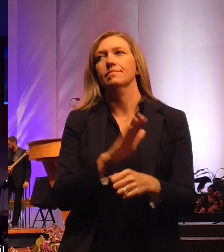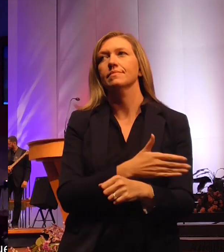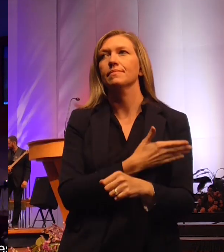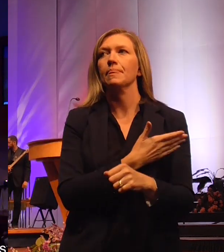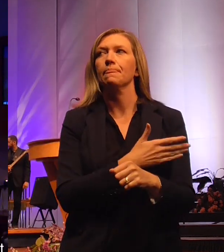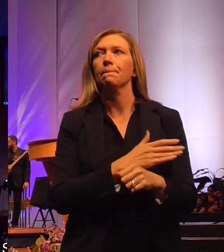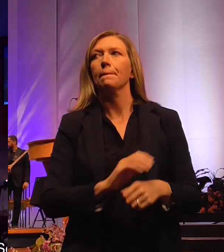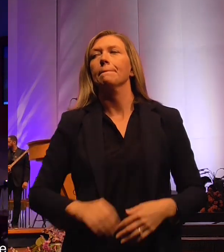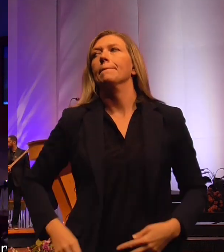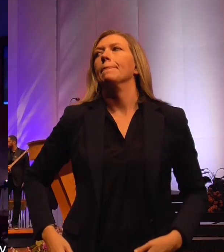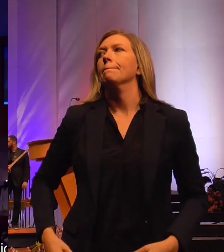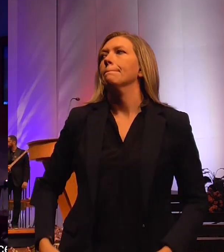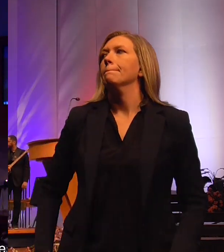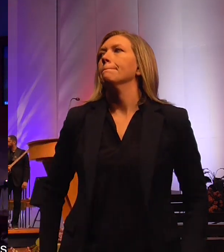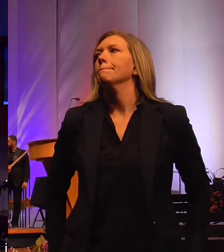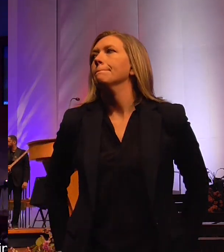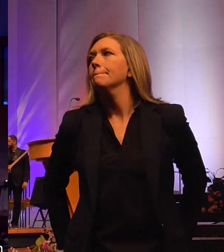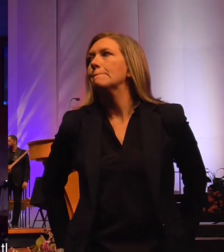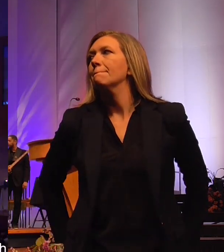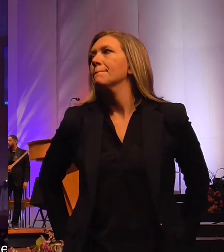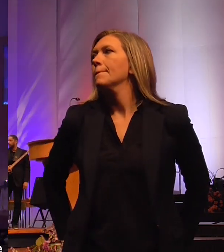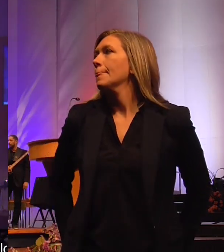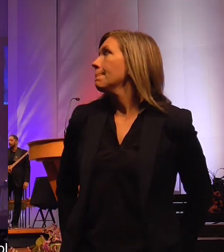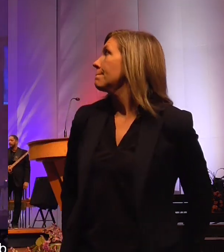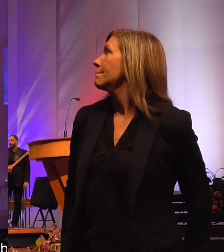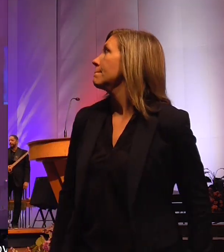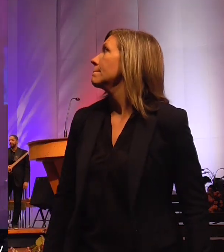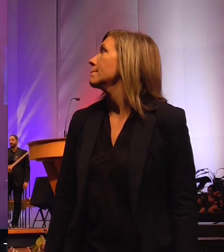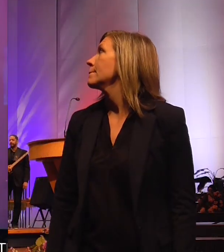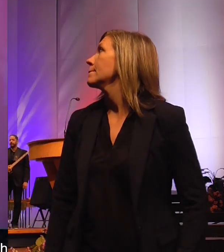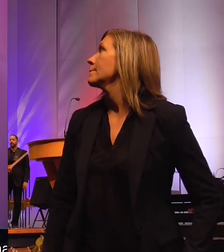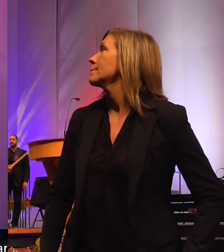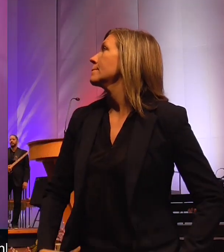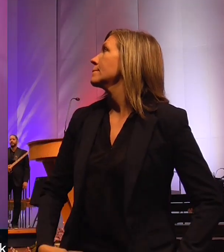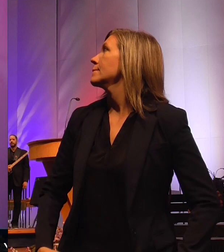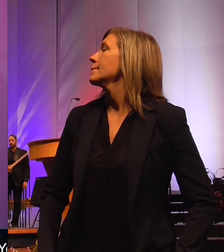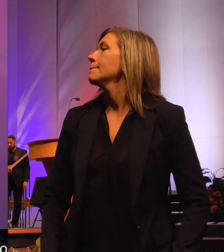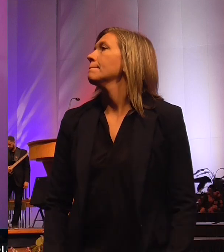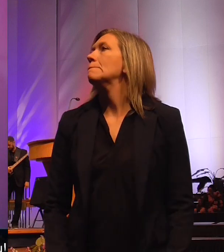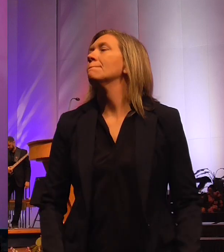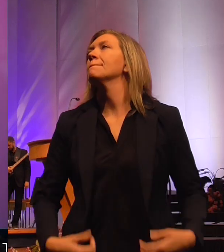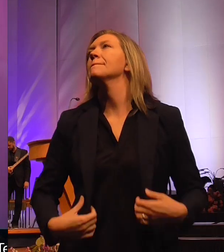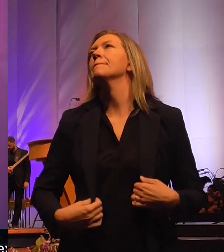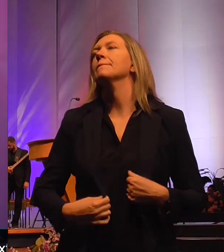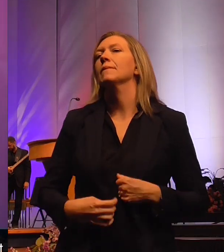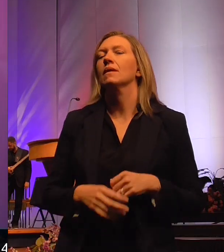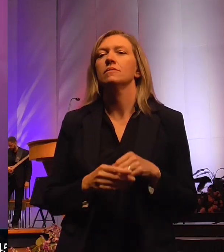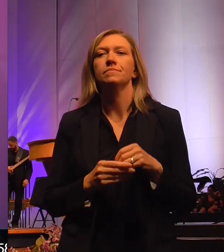Ooh. Ooh.